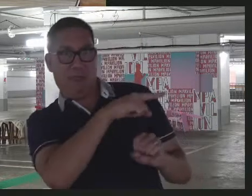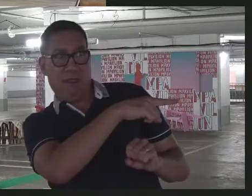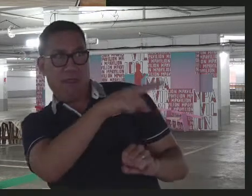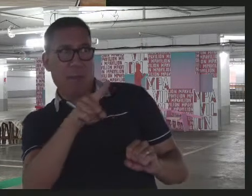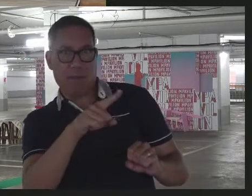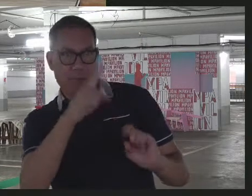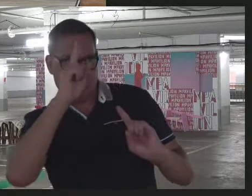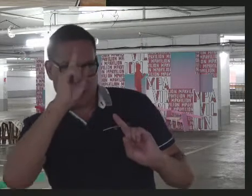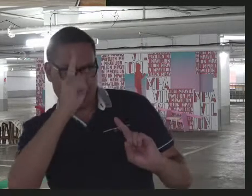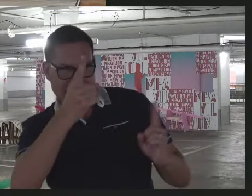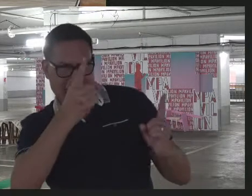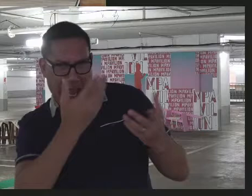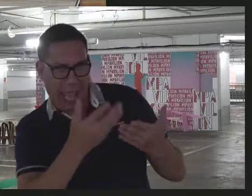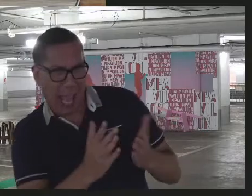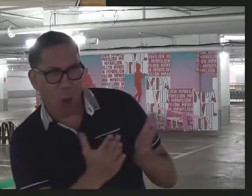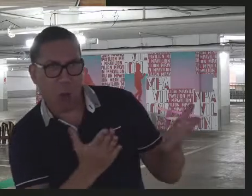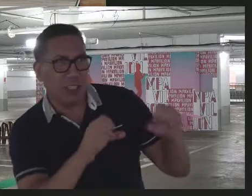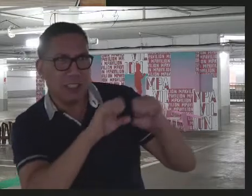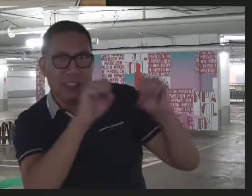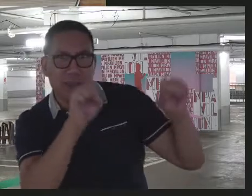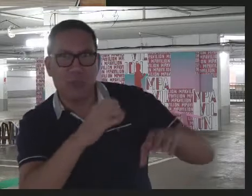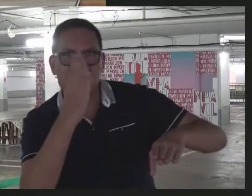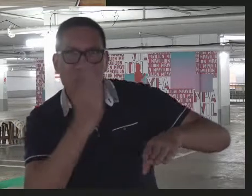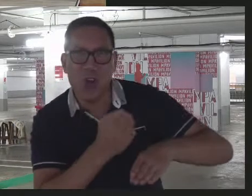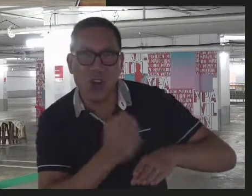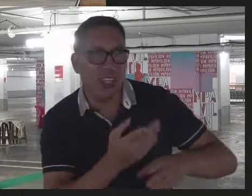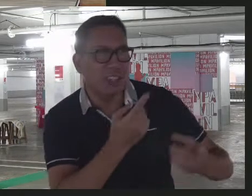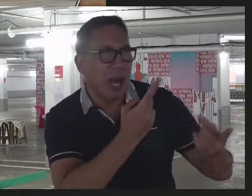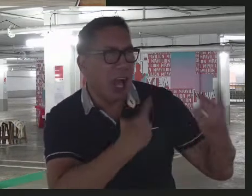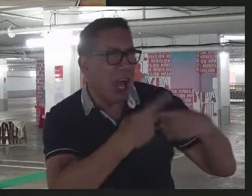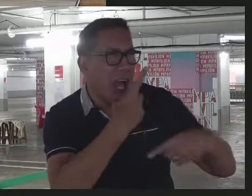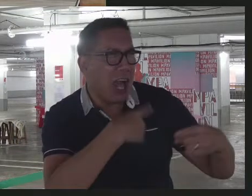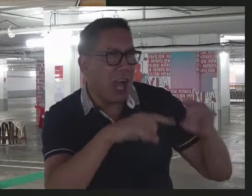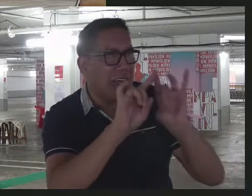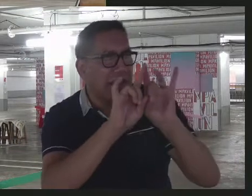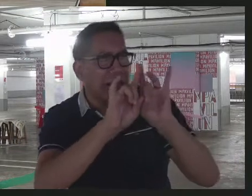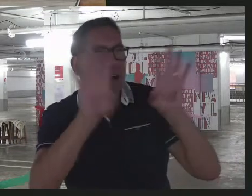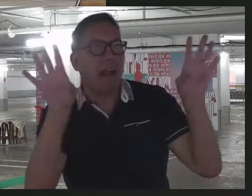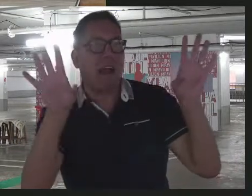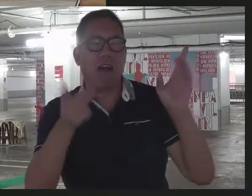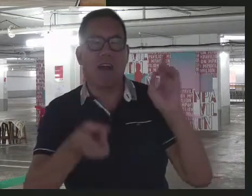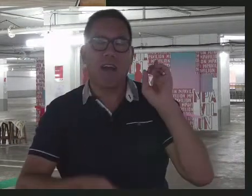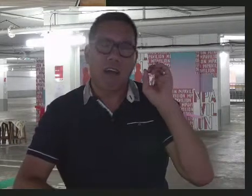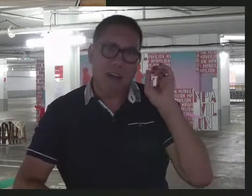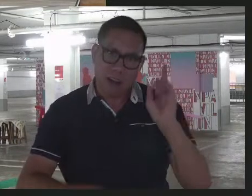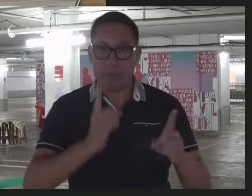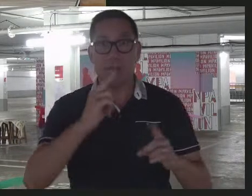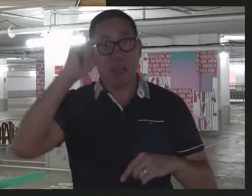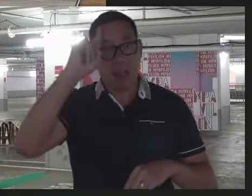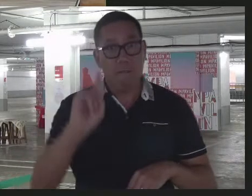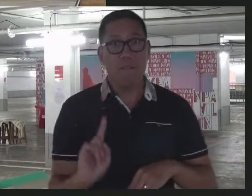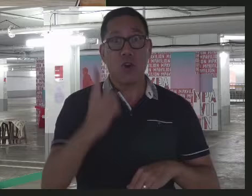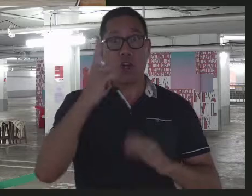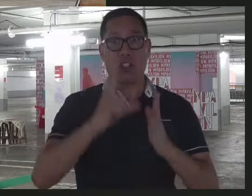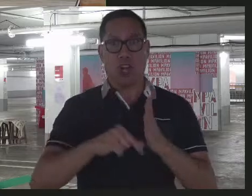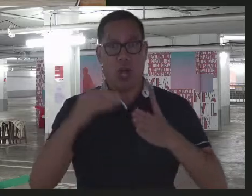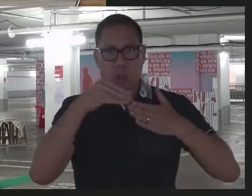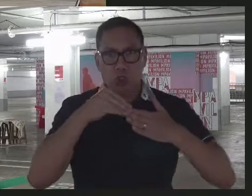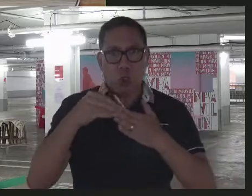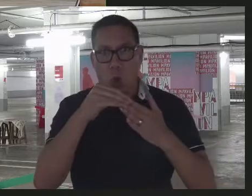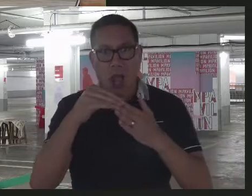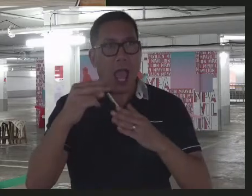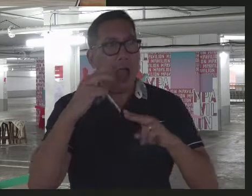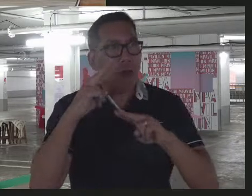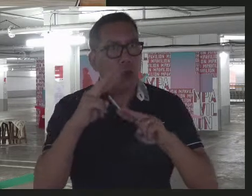more from the inside how the system worked. And I think one of the first tours that I took me up through the